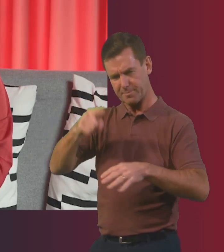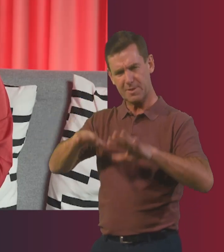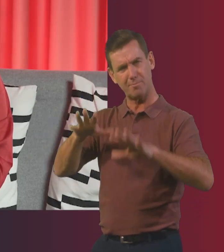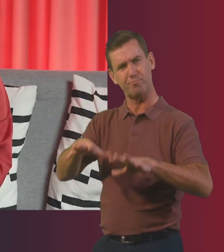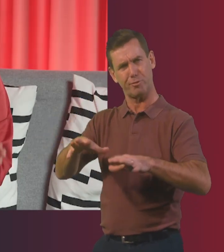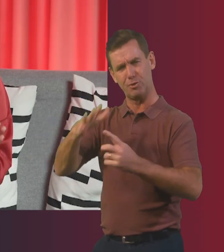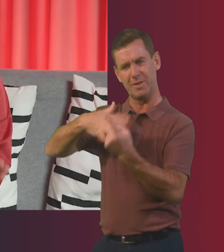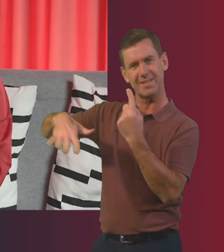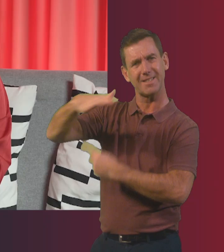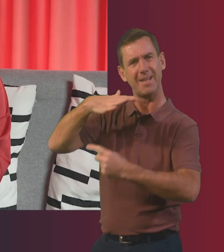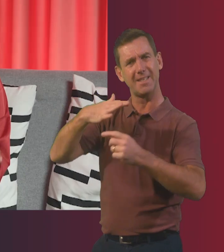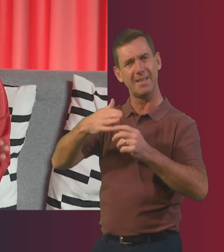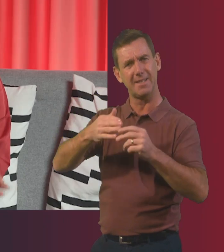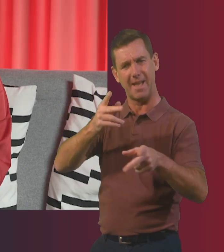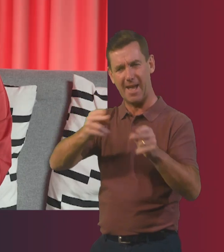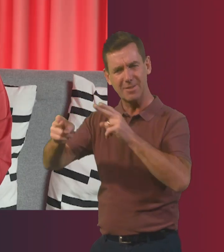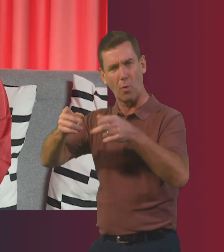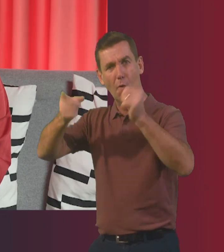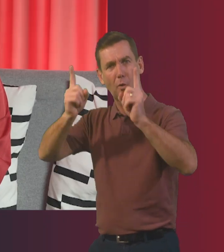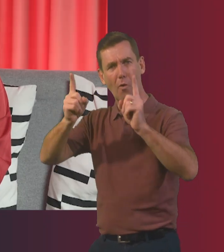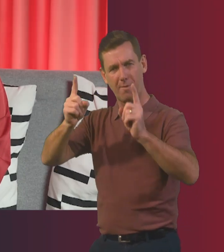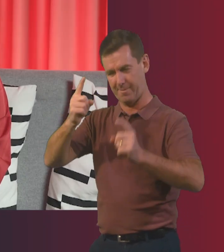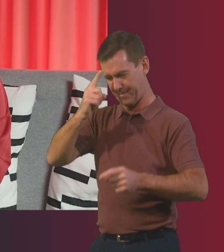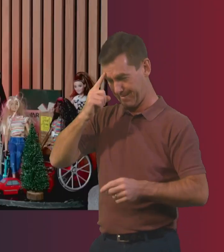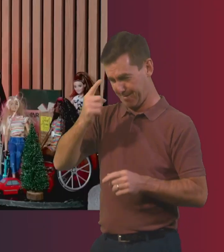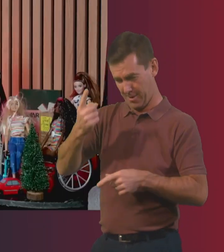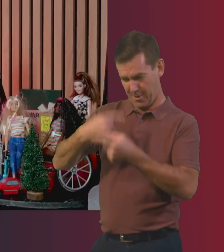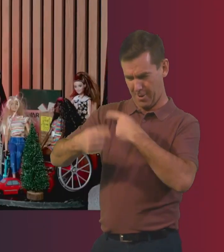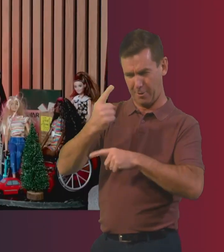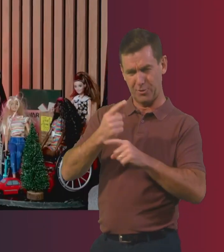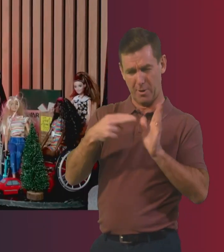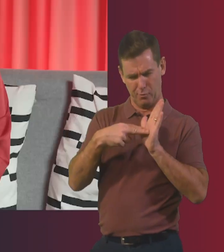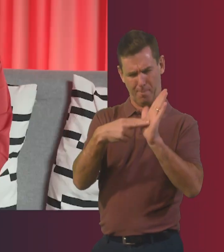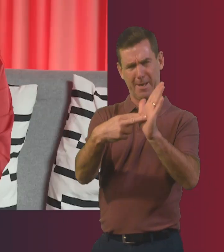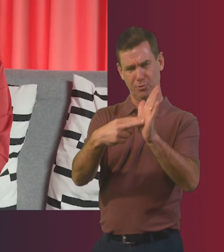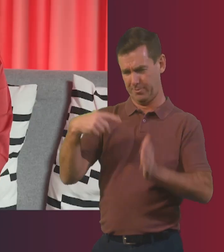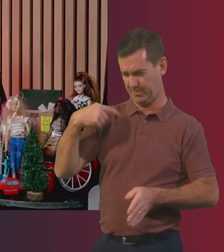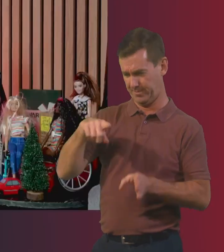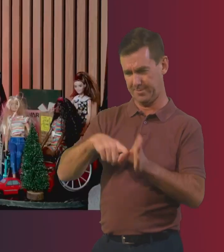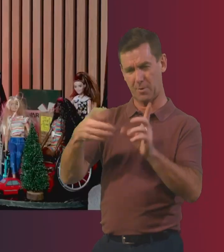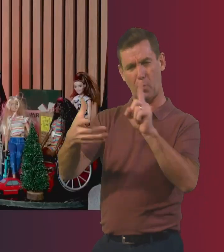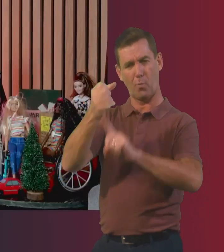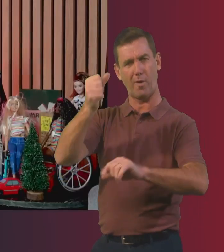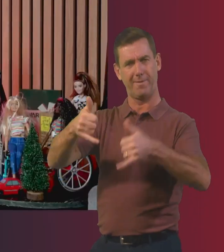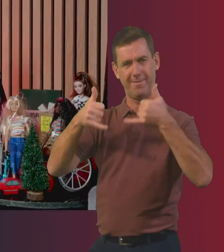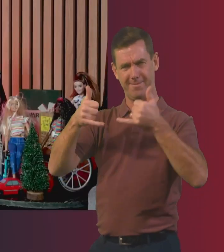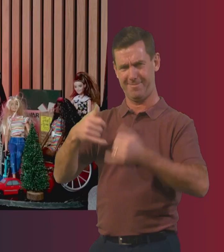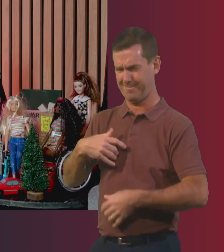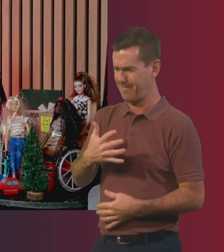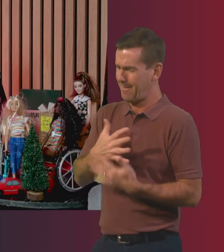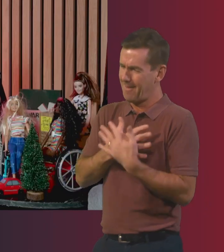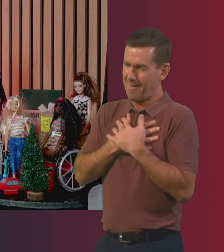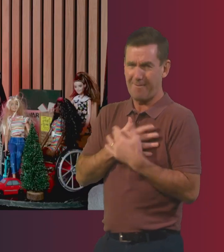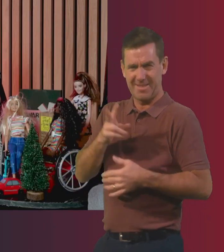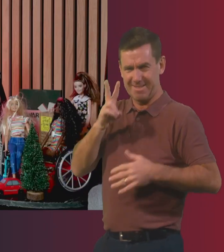highly commended, so it feels really, really, really good to walk away with a trophy this year. And I loved your outfit that you wore. Go and follow Sophie